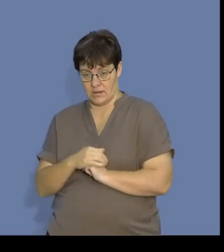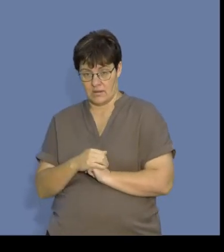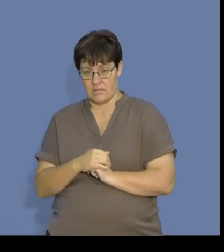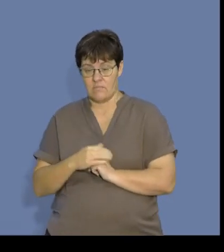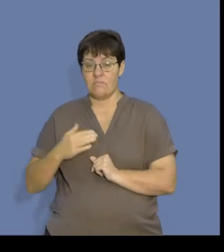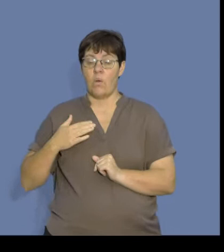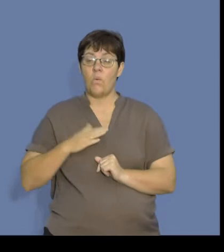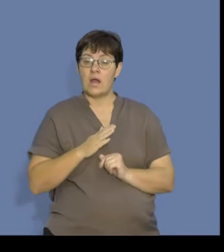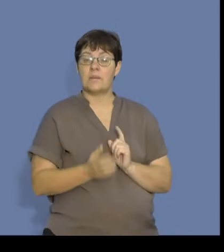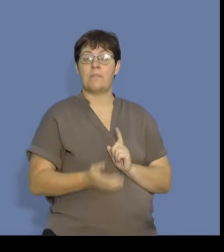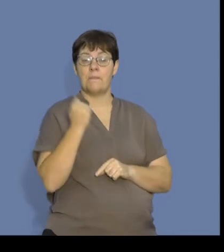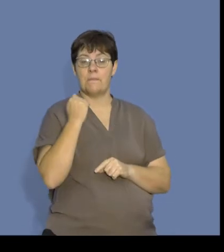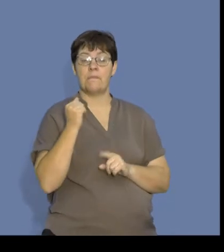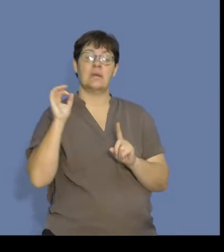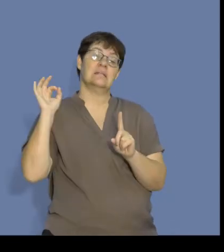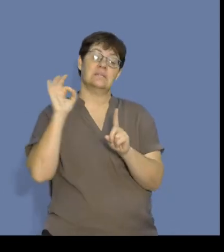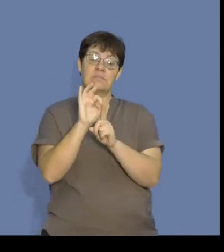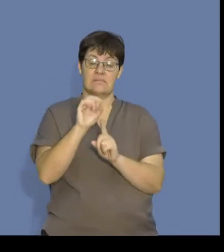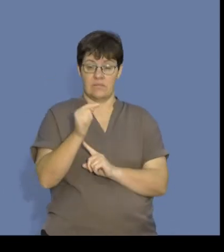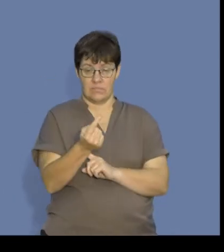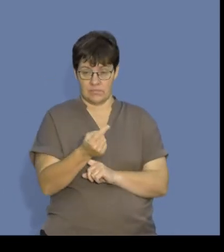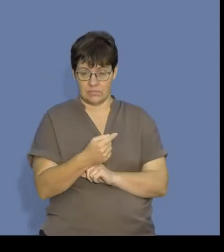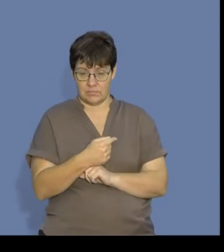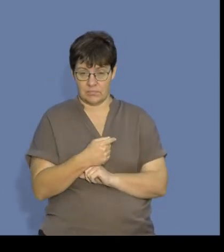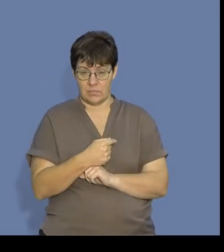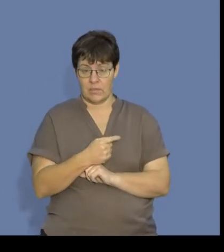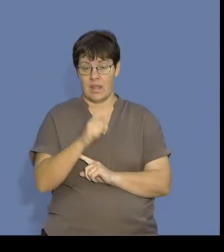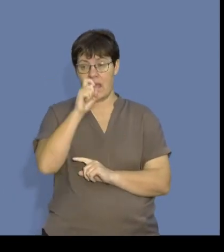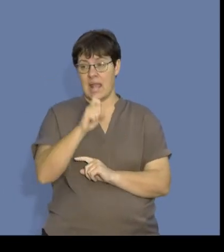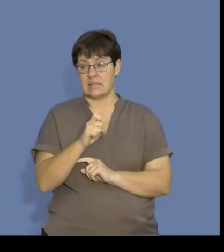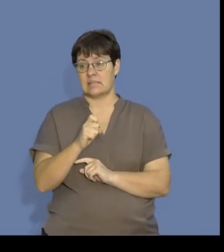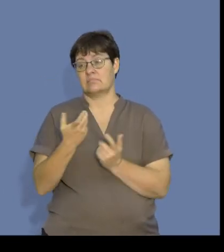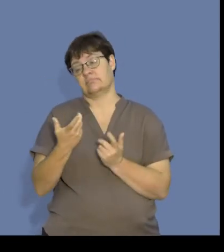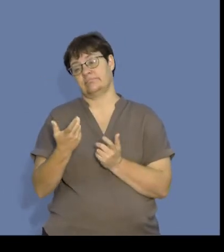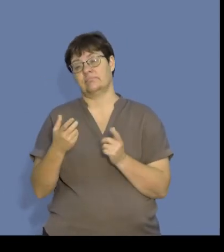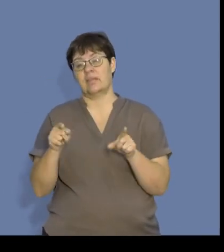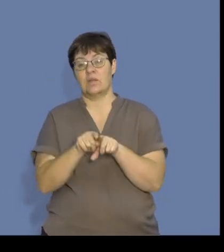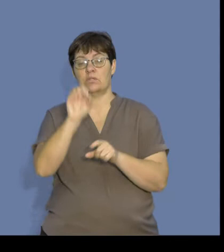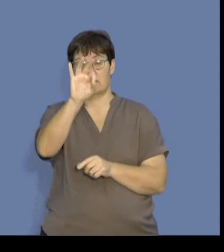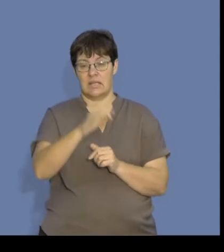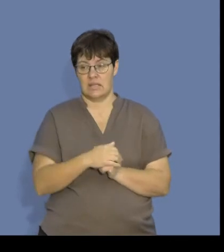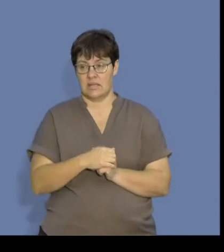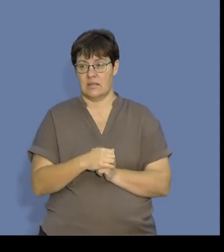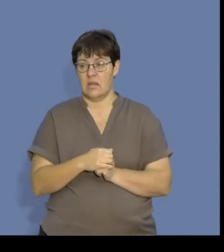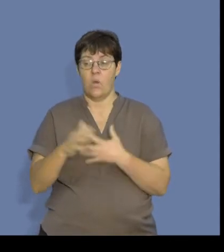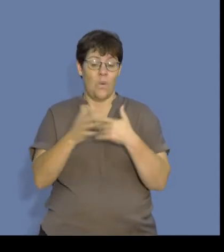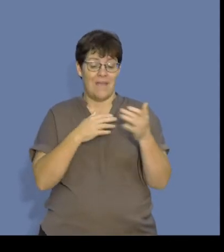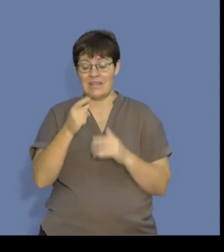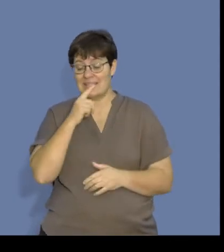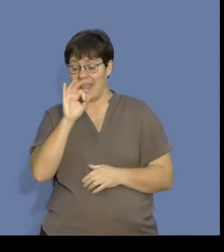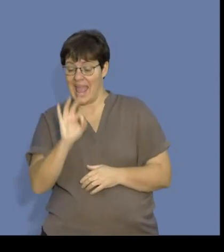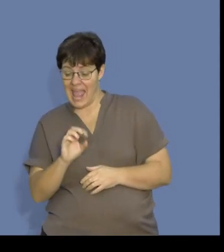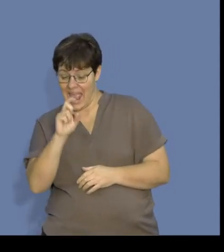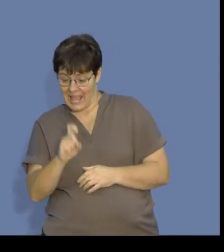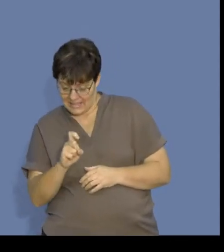if I want to find a specific point, maybe at x is equals to 3, it means wherever I